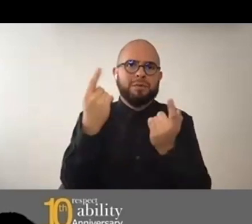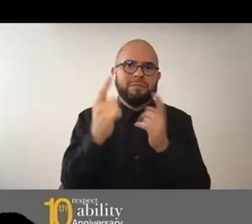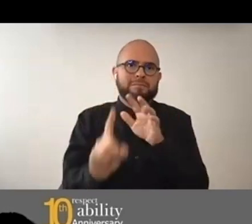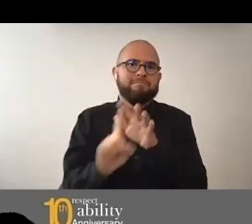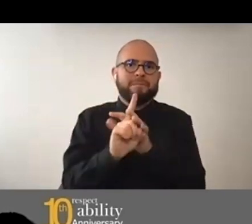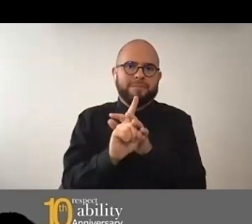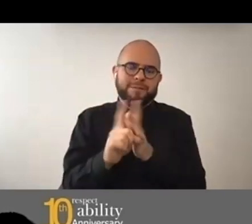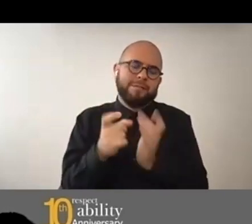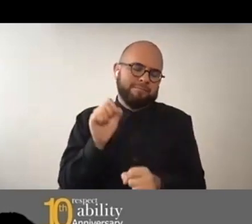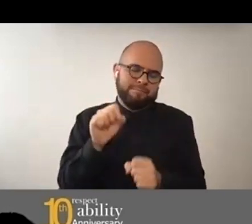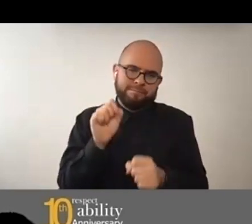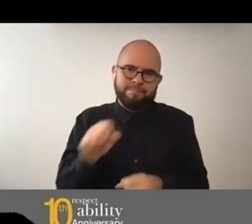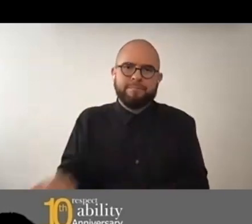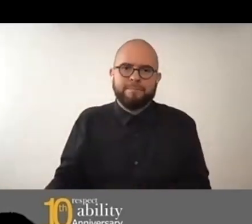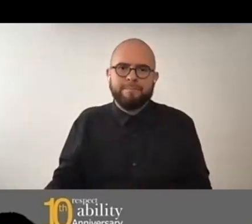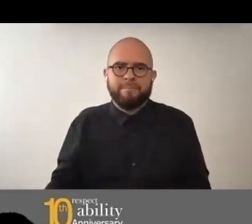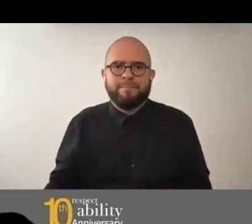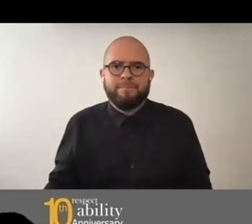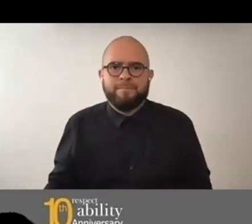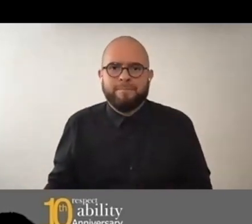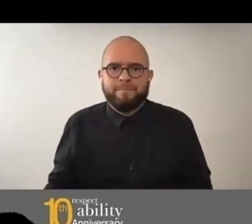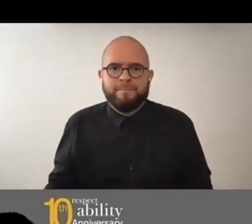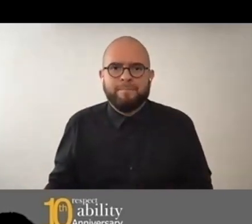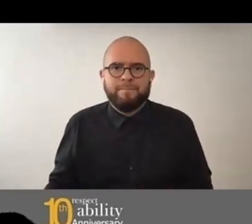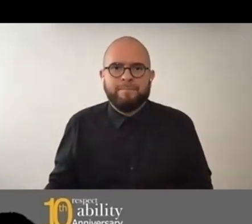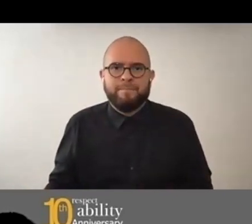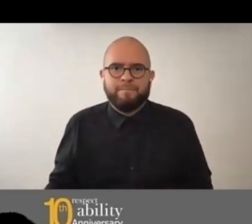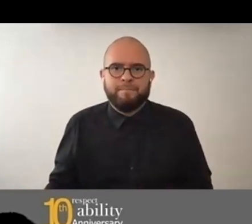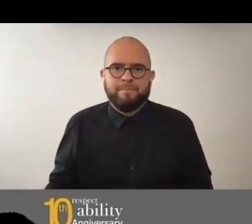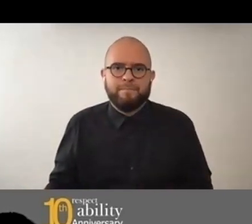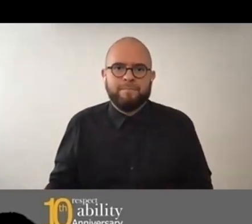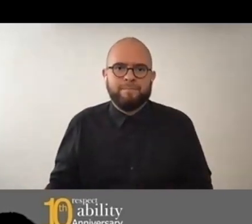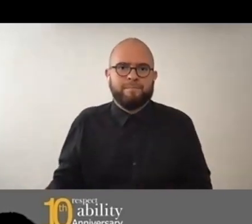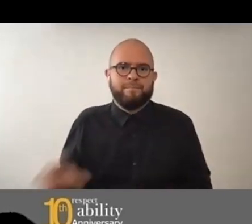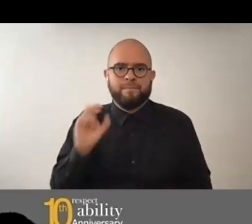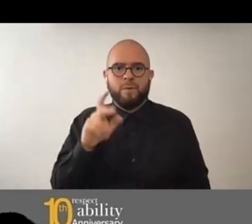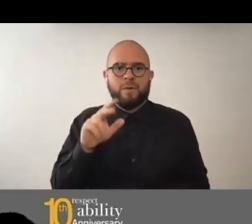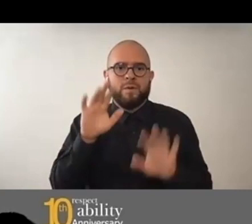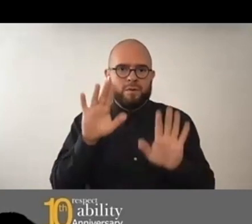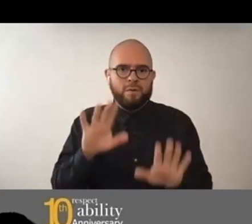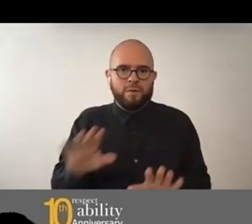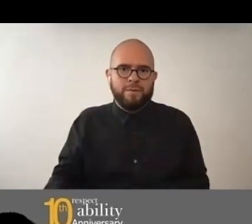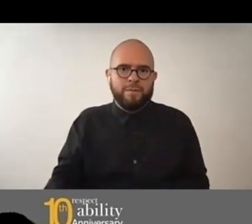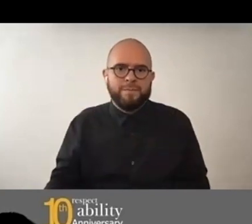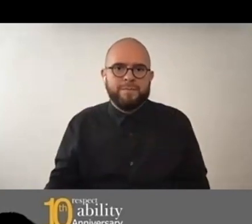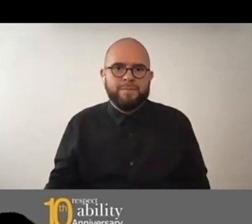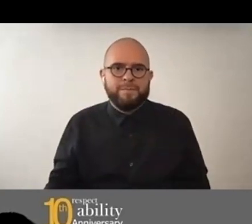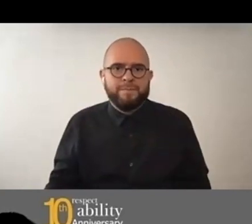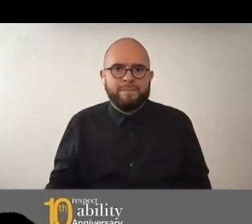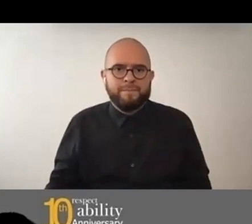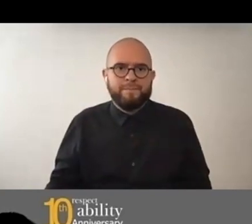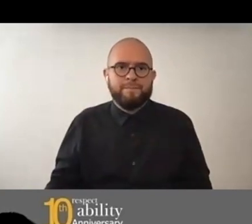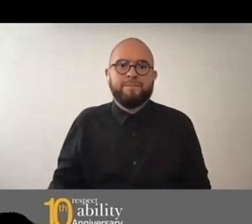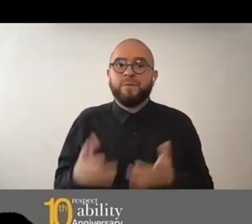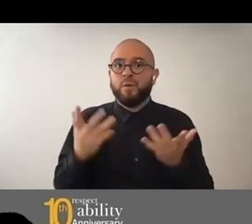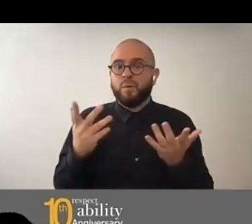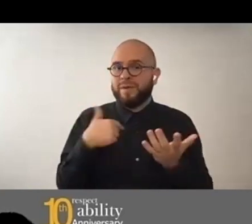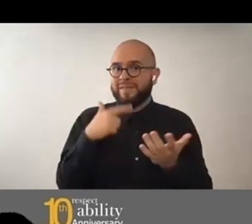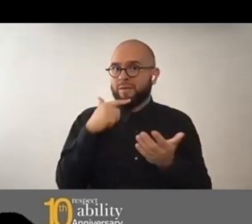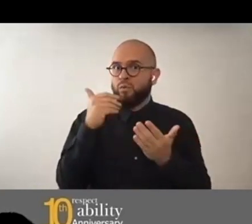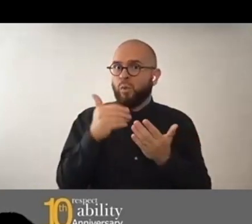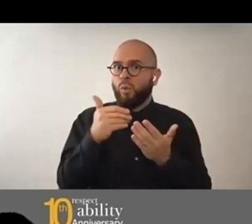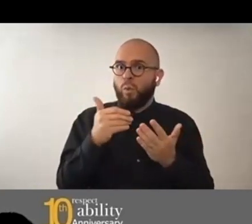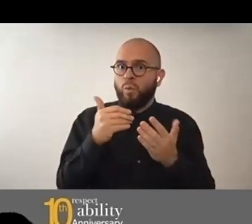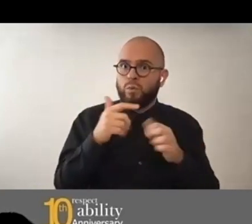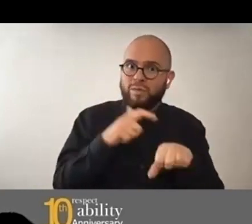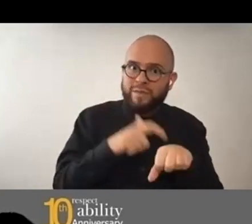Yeah, absolutely. Great. Okay, so we're getting close to time,